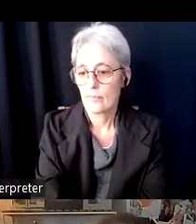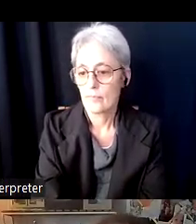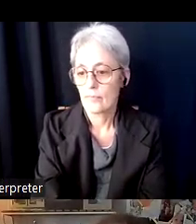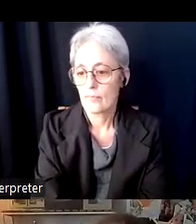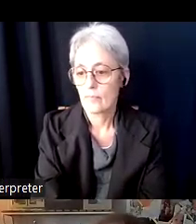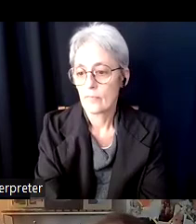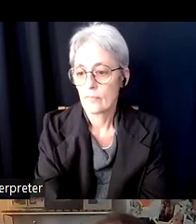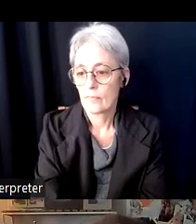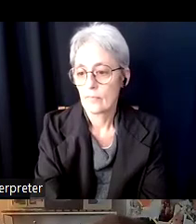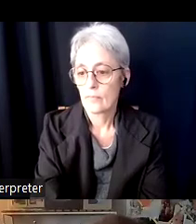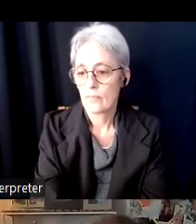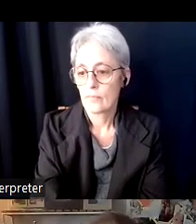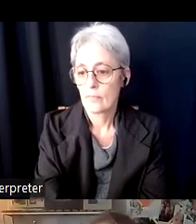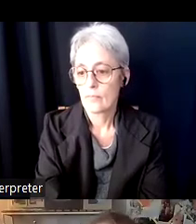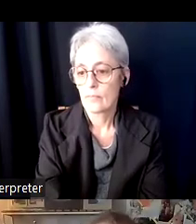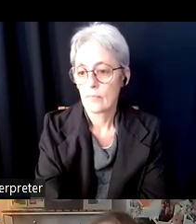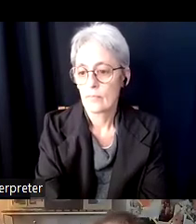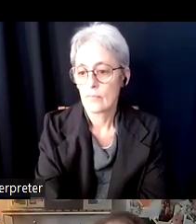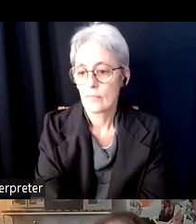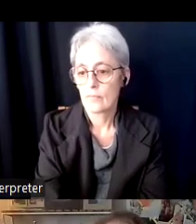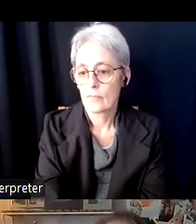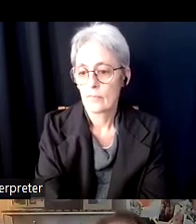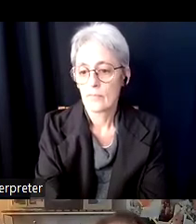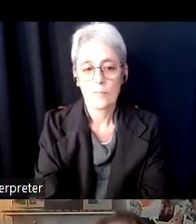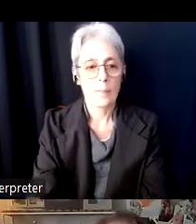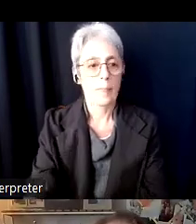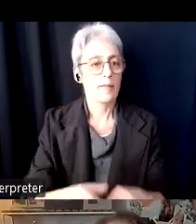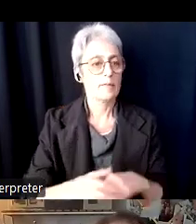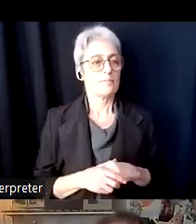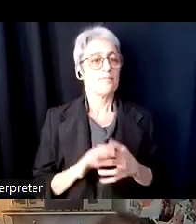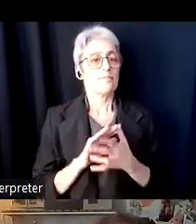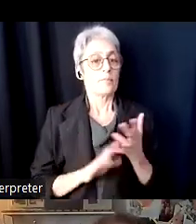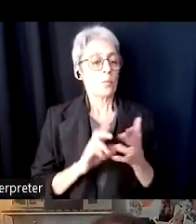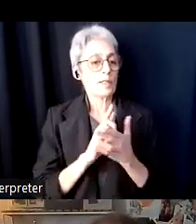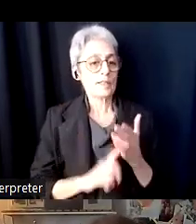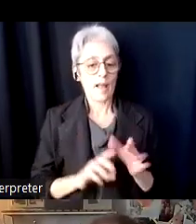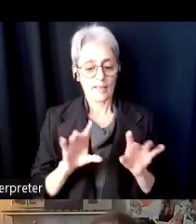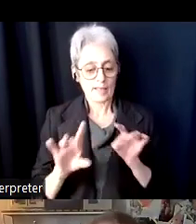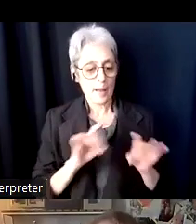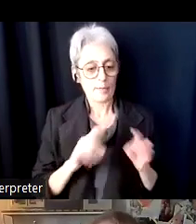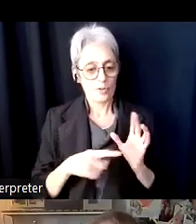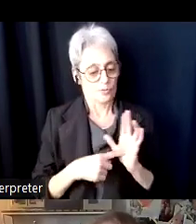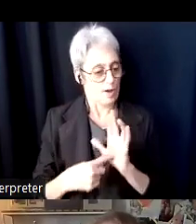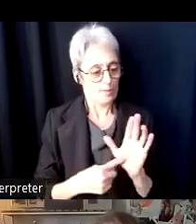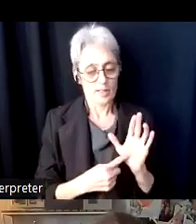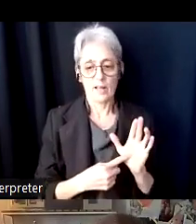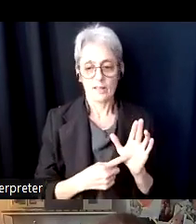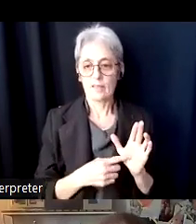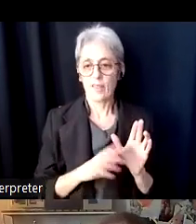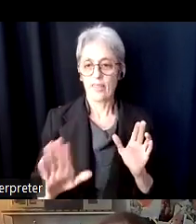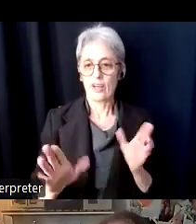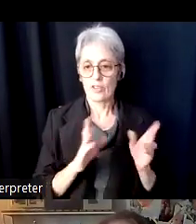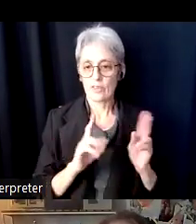HSRI, NASDDDS, and advancing states to design their samples to be representative of their service population. And on the AD